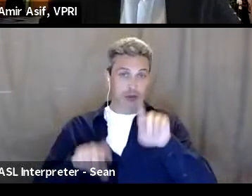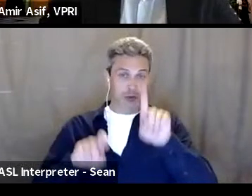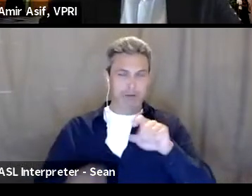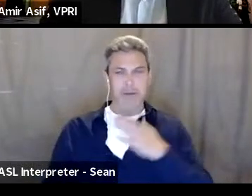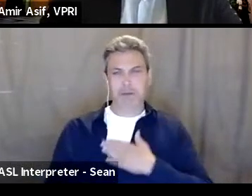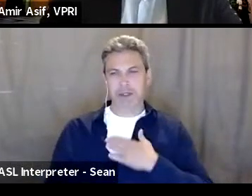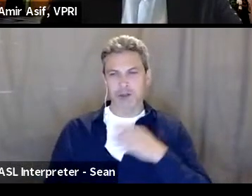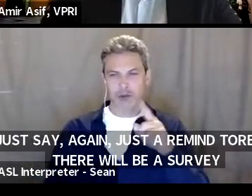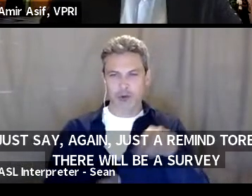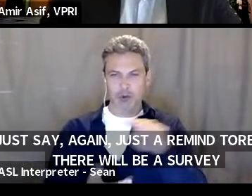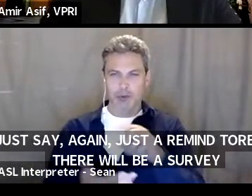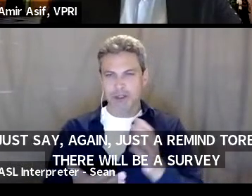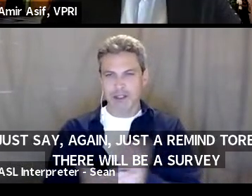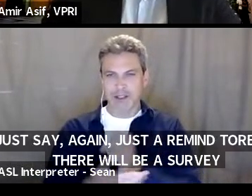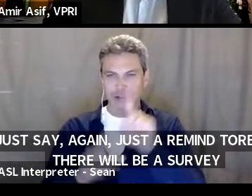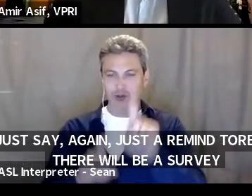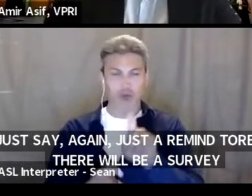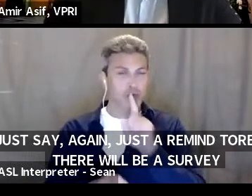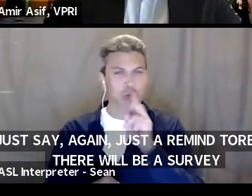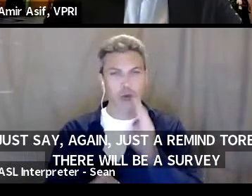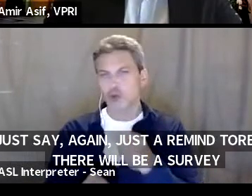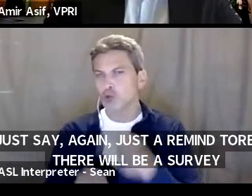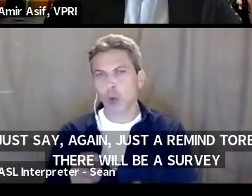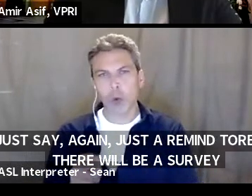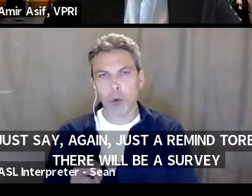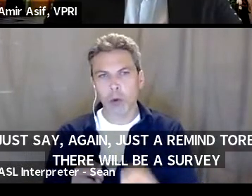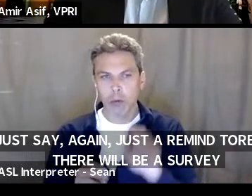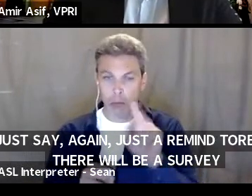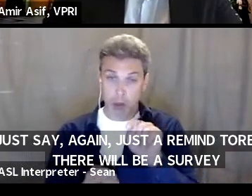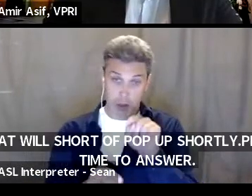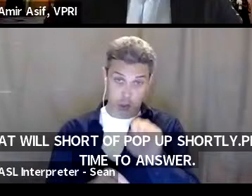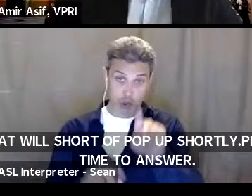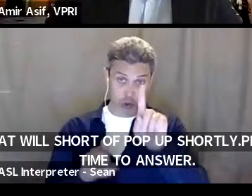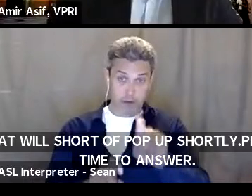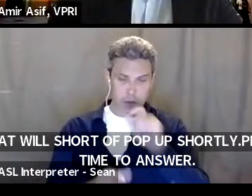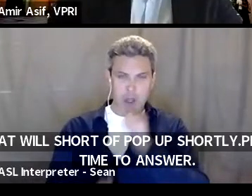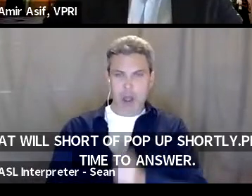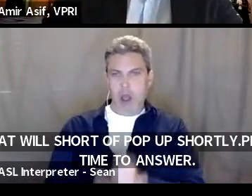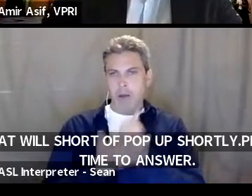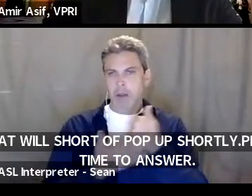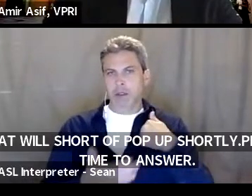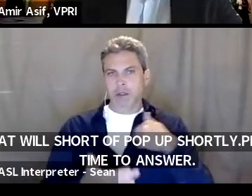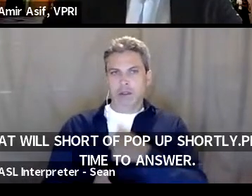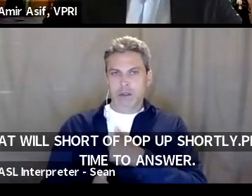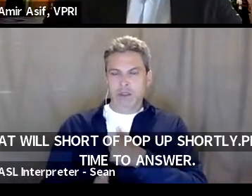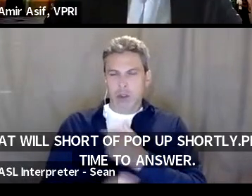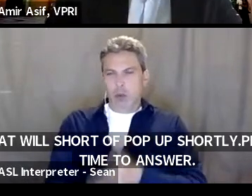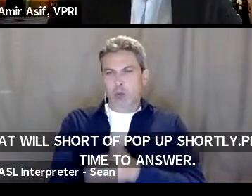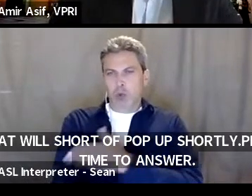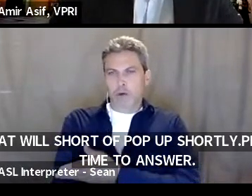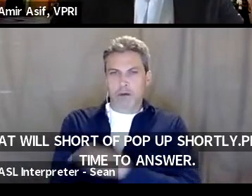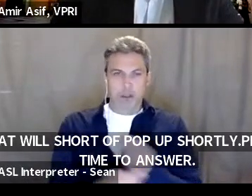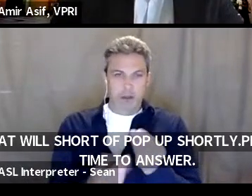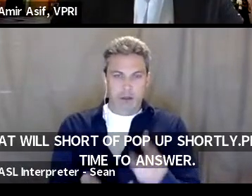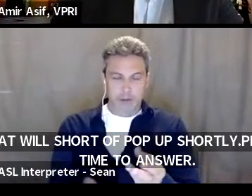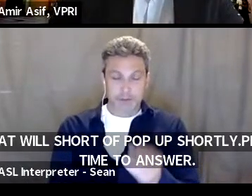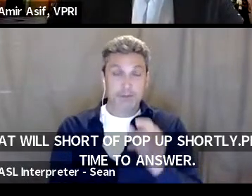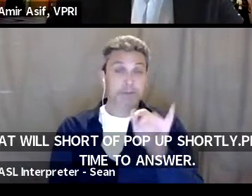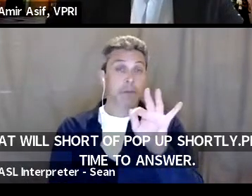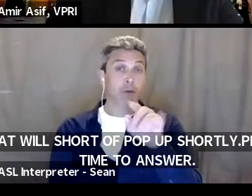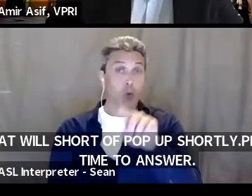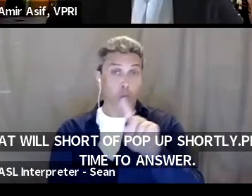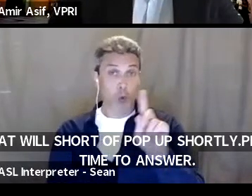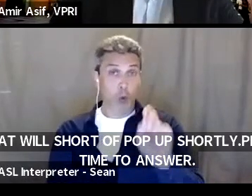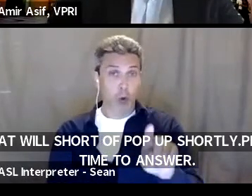it's a very short survey, but it does help us improve these sessions. And if you submitted a question and you didn't get an answer to